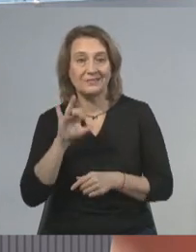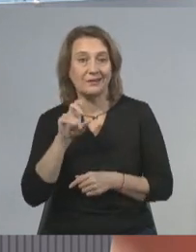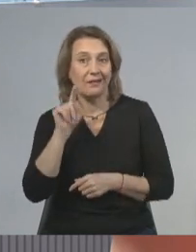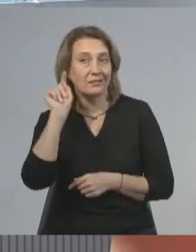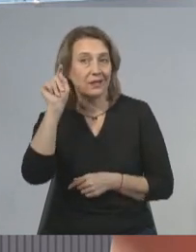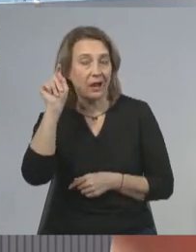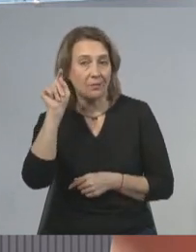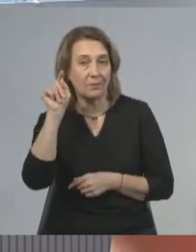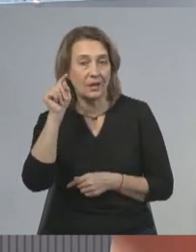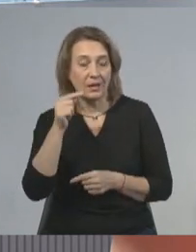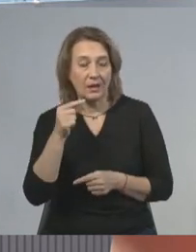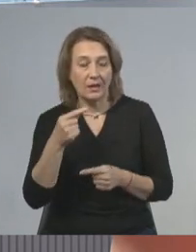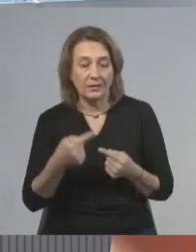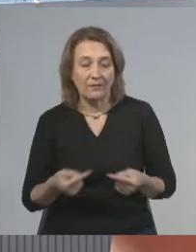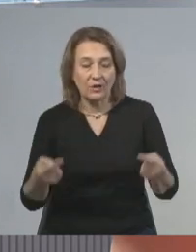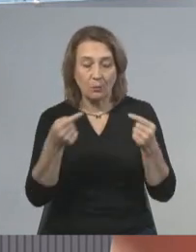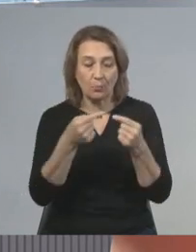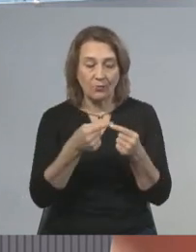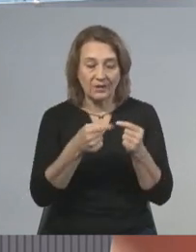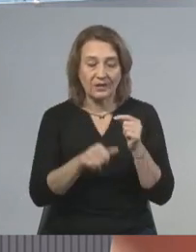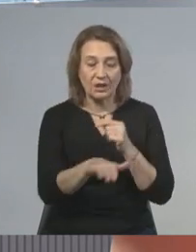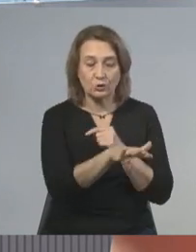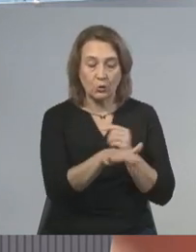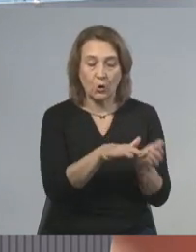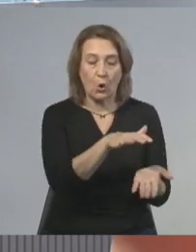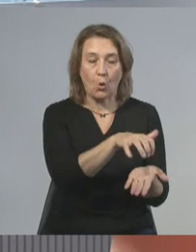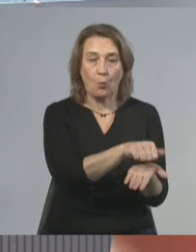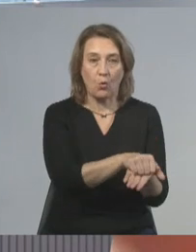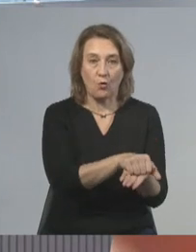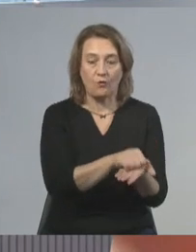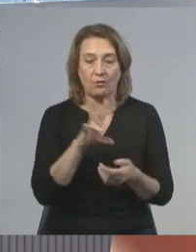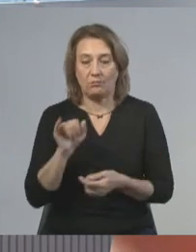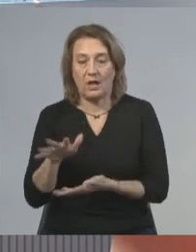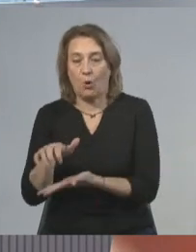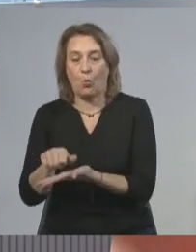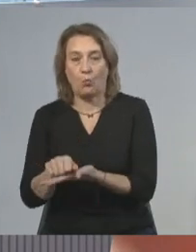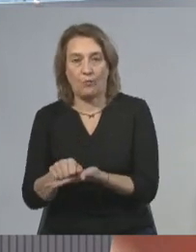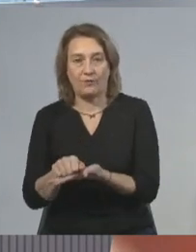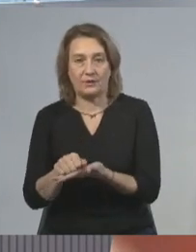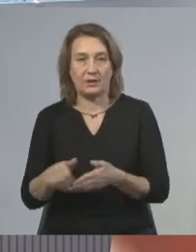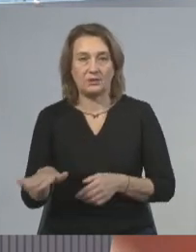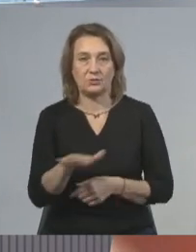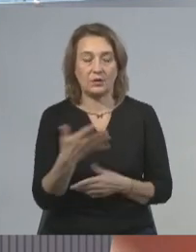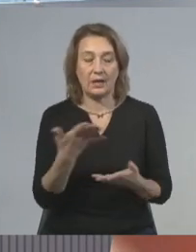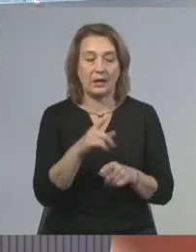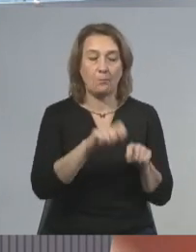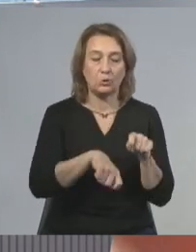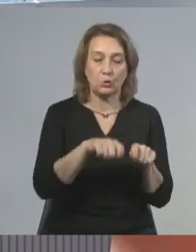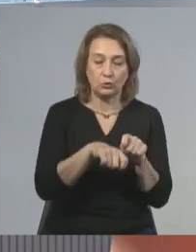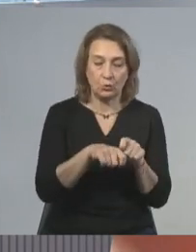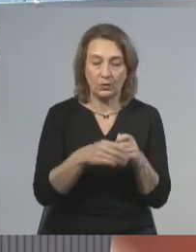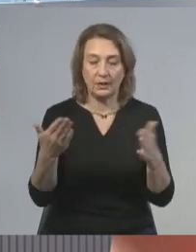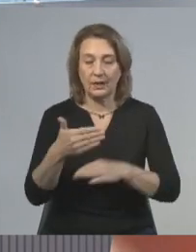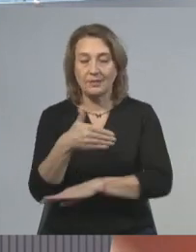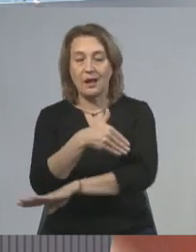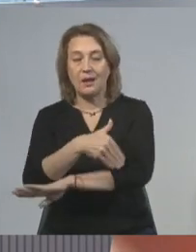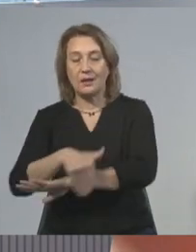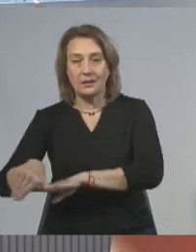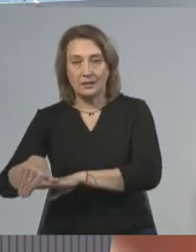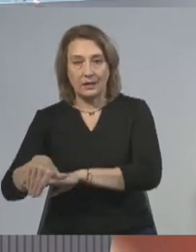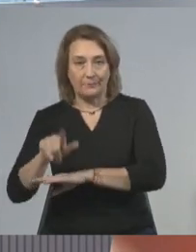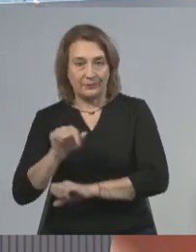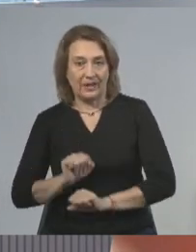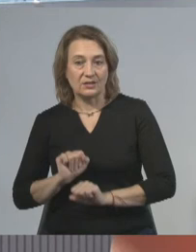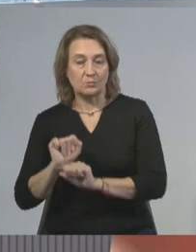on what is happening in the occupied or the occupied areas or which are under control but which are